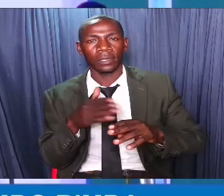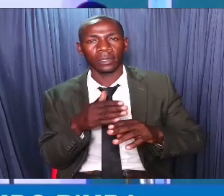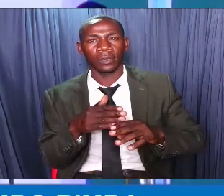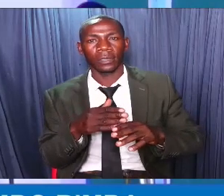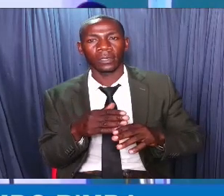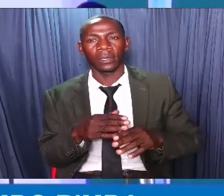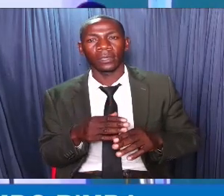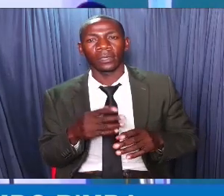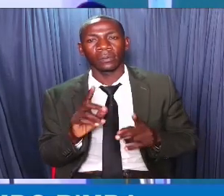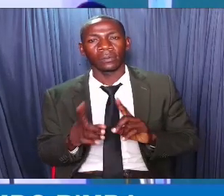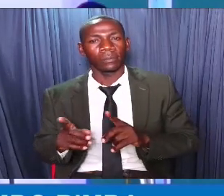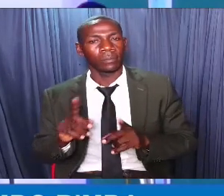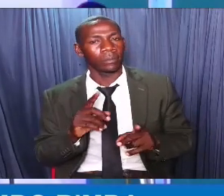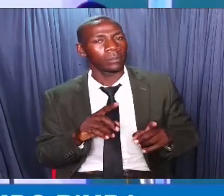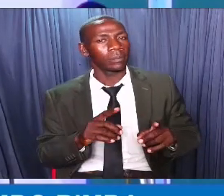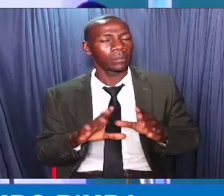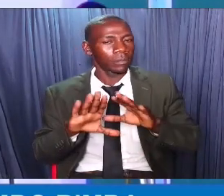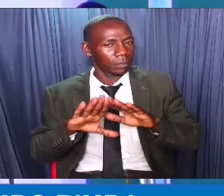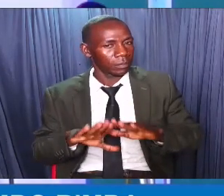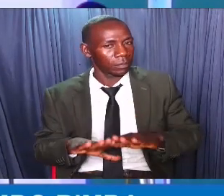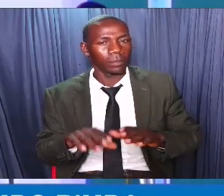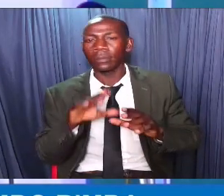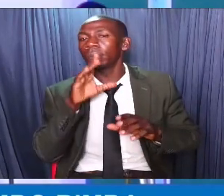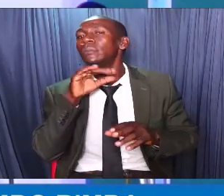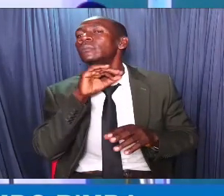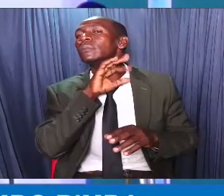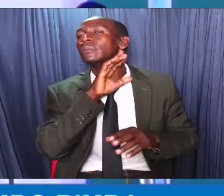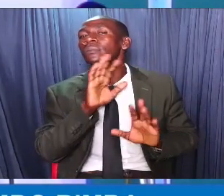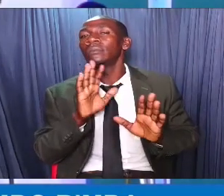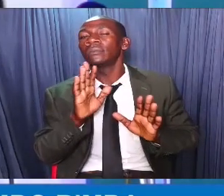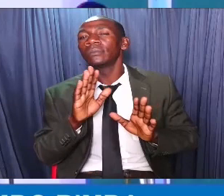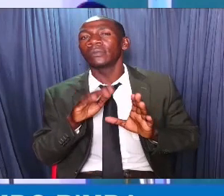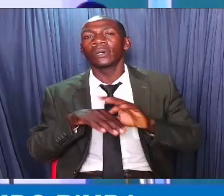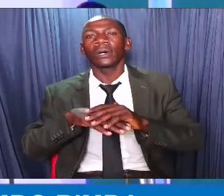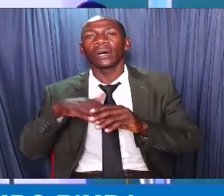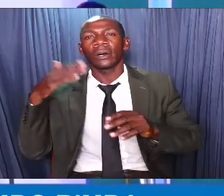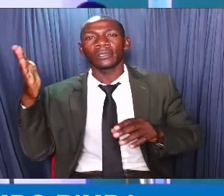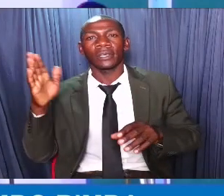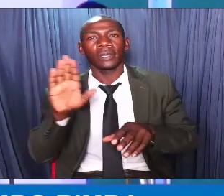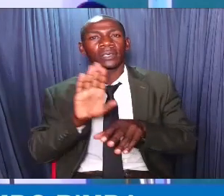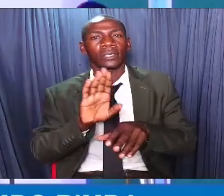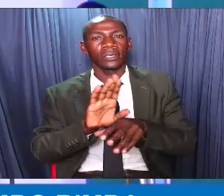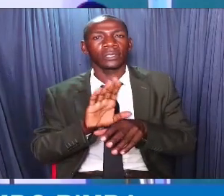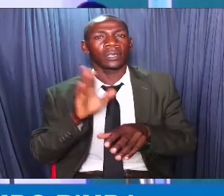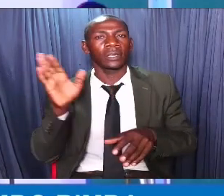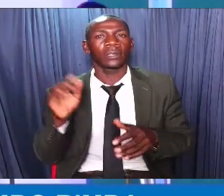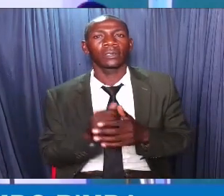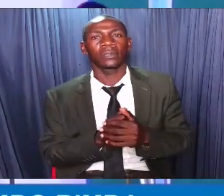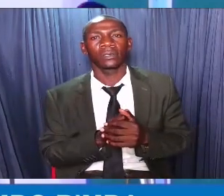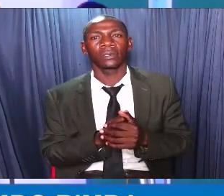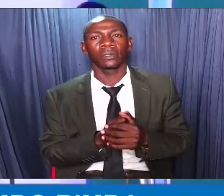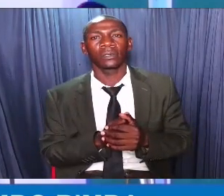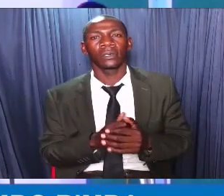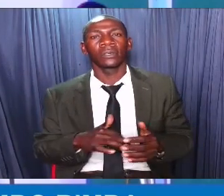vifaa msivibane. Don't limit their sound. Kienda huko nje makanisani. When you go outside churches,